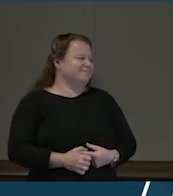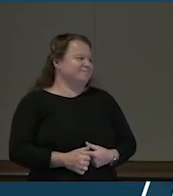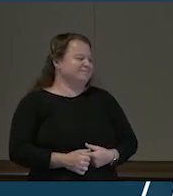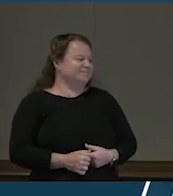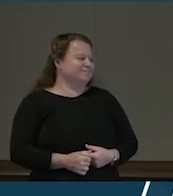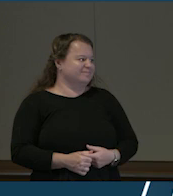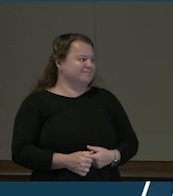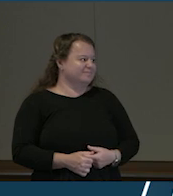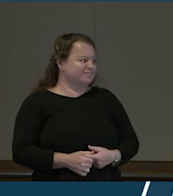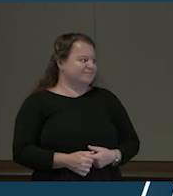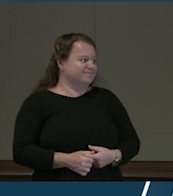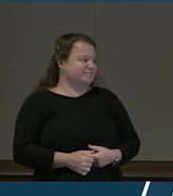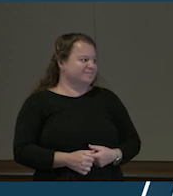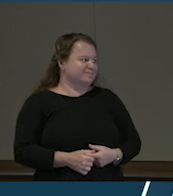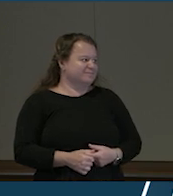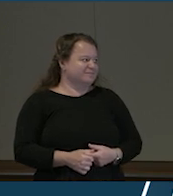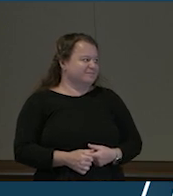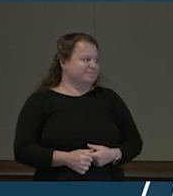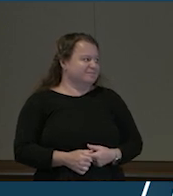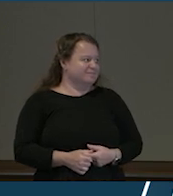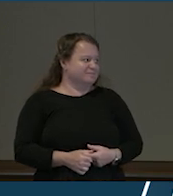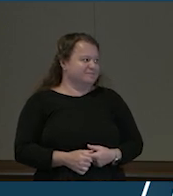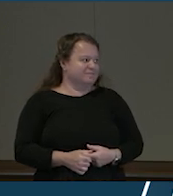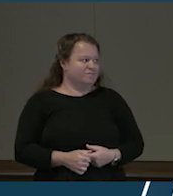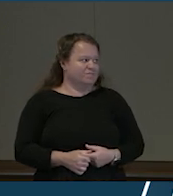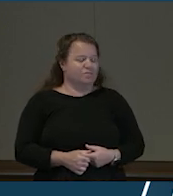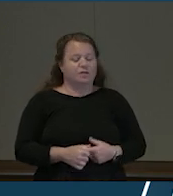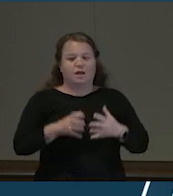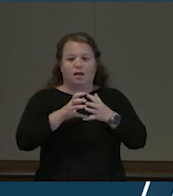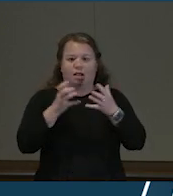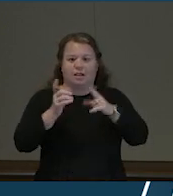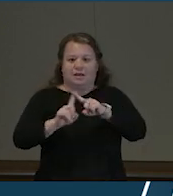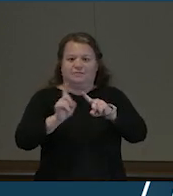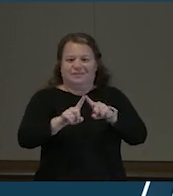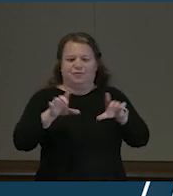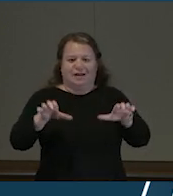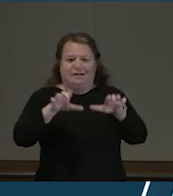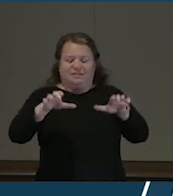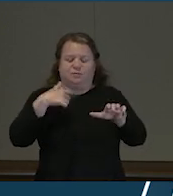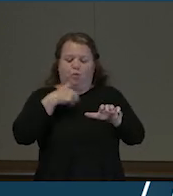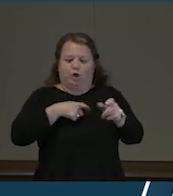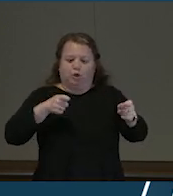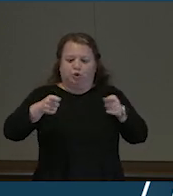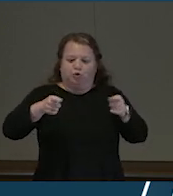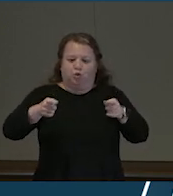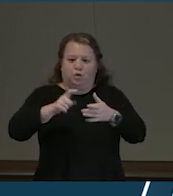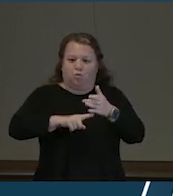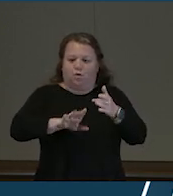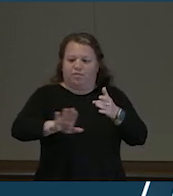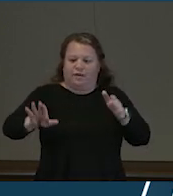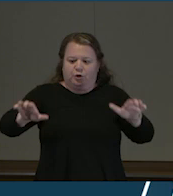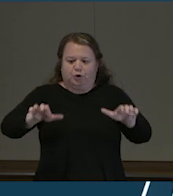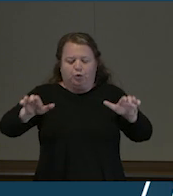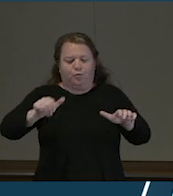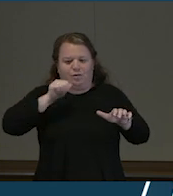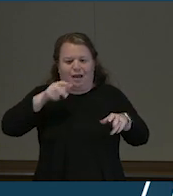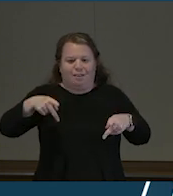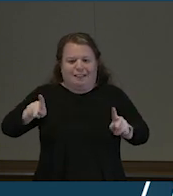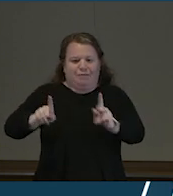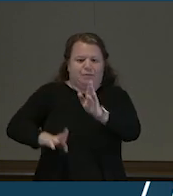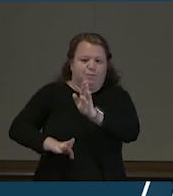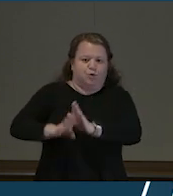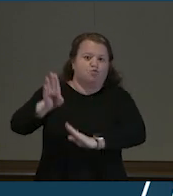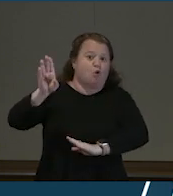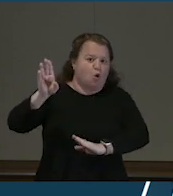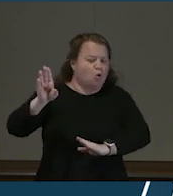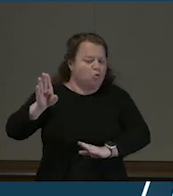So we do this a lot, and it happens in a lot of other activities as well. We're controlling what they're doing, and we're not allowing them to grow into their independence and